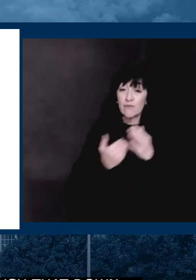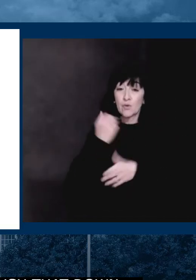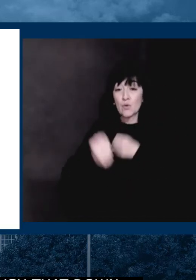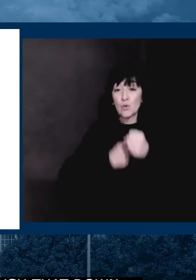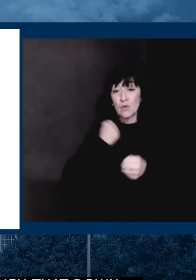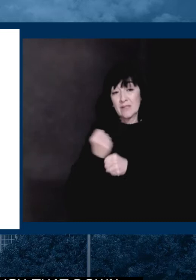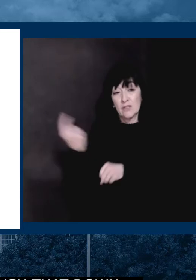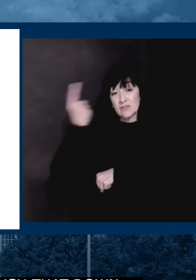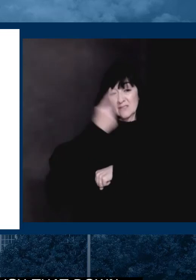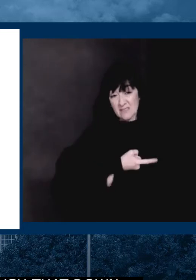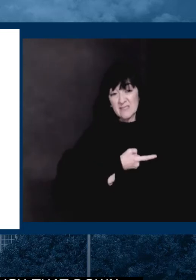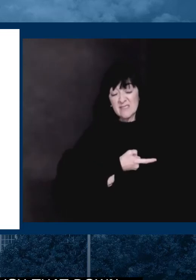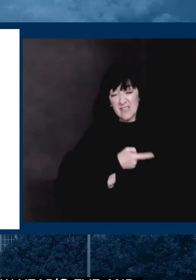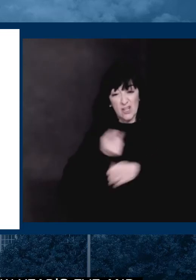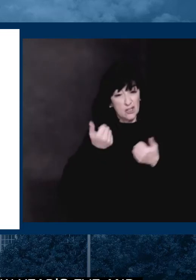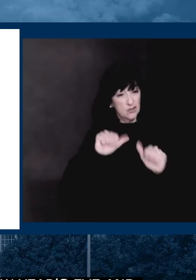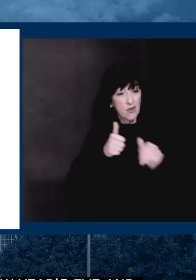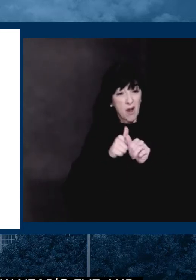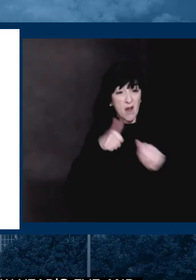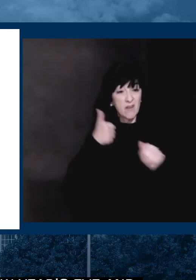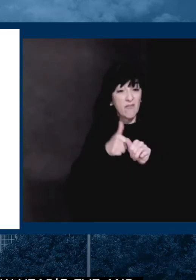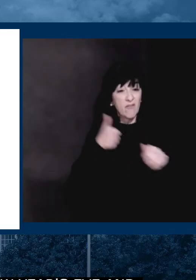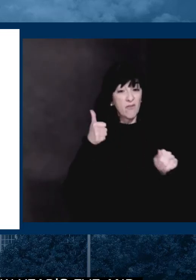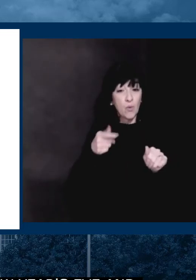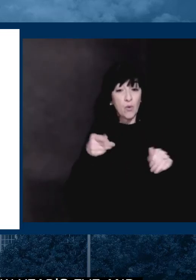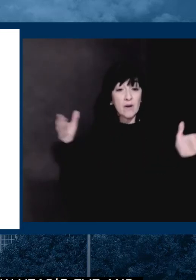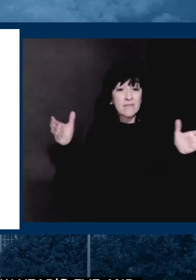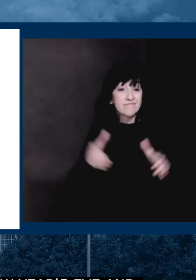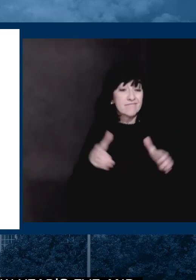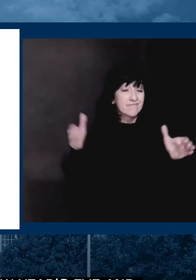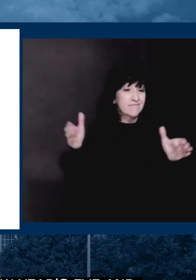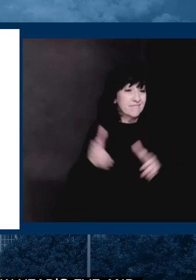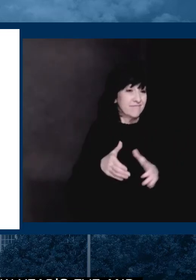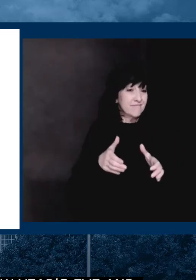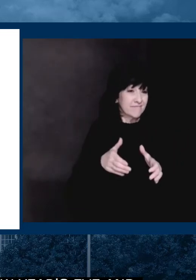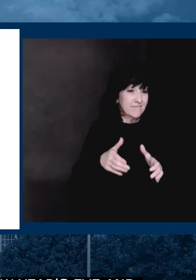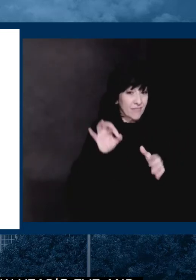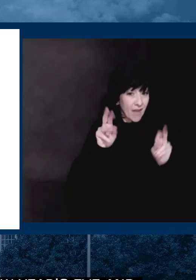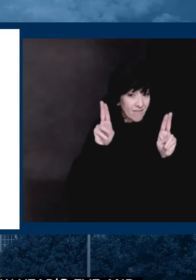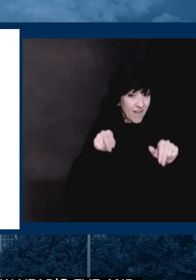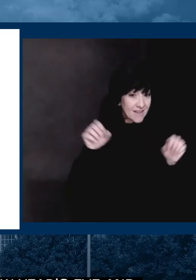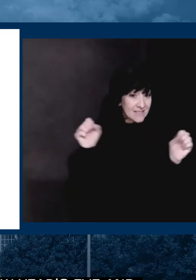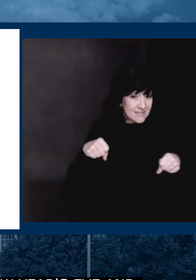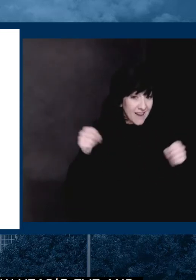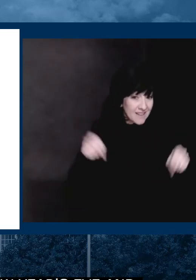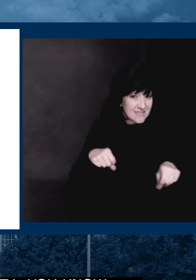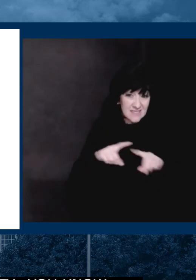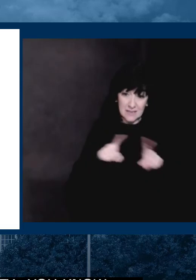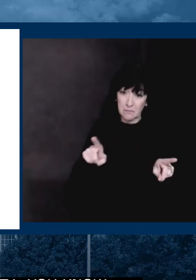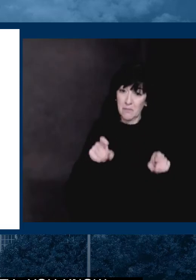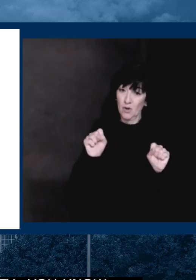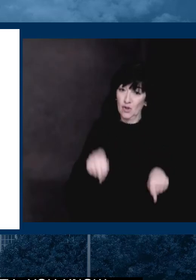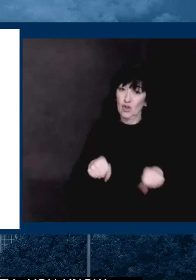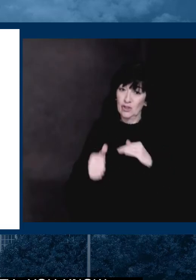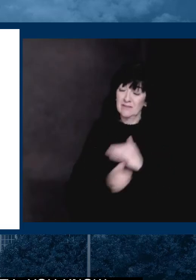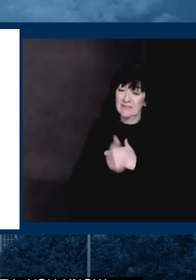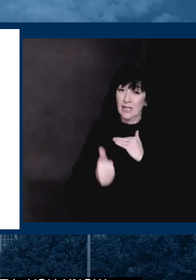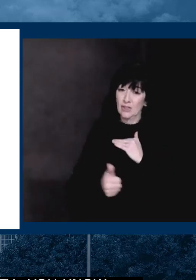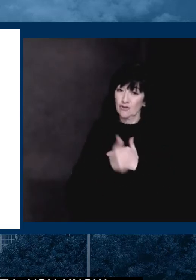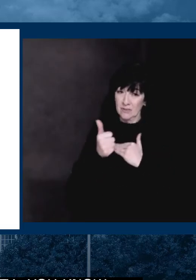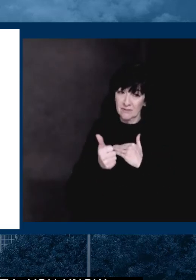unsafe social activity. It's a lot of fun, but this year it's very dangerous